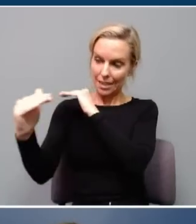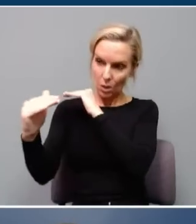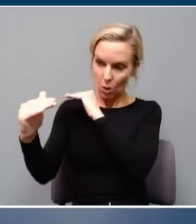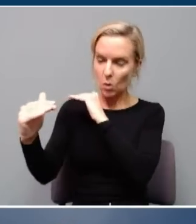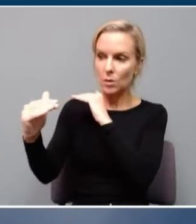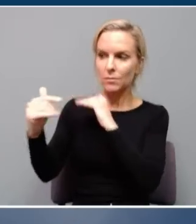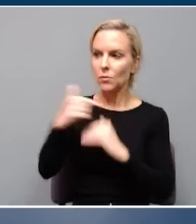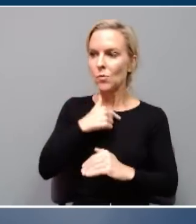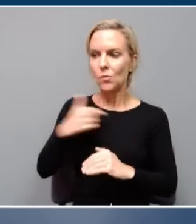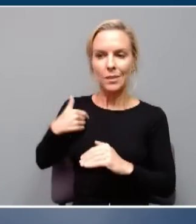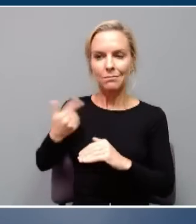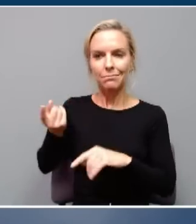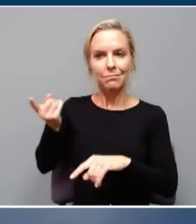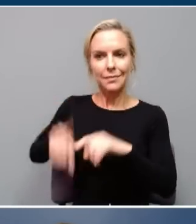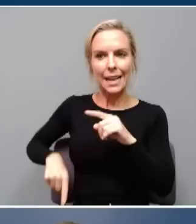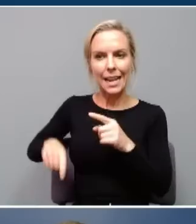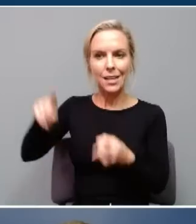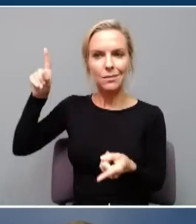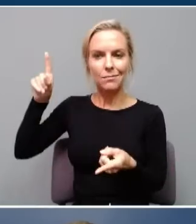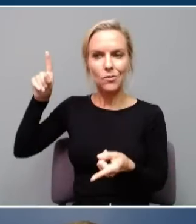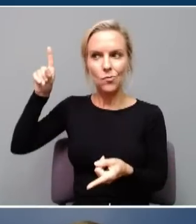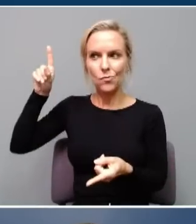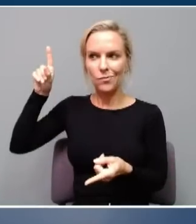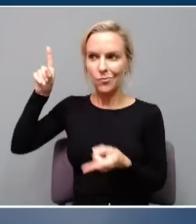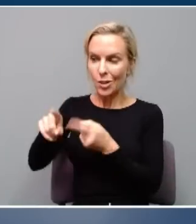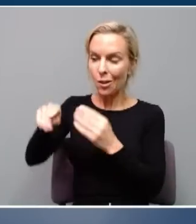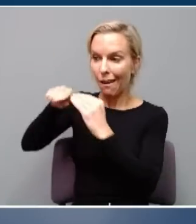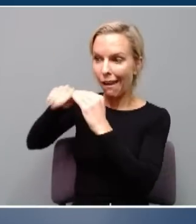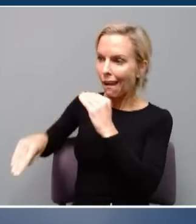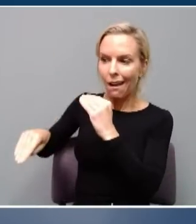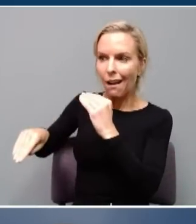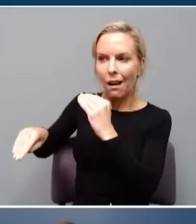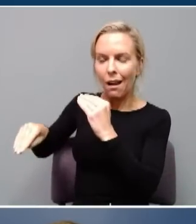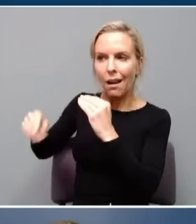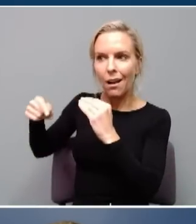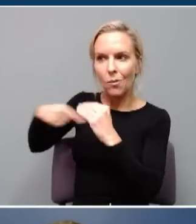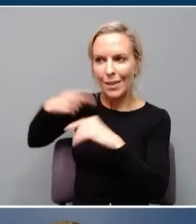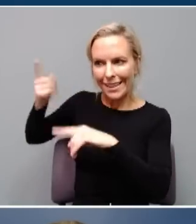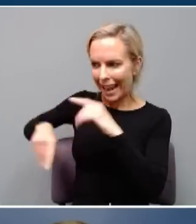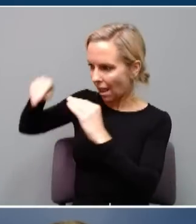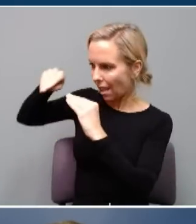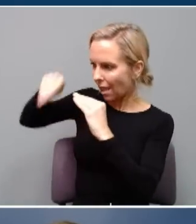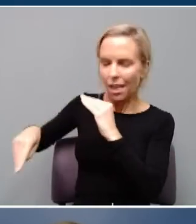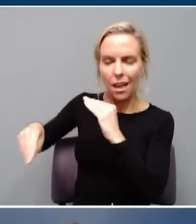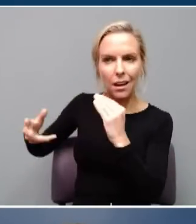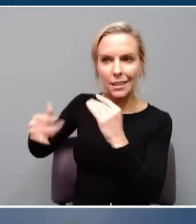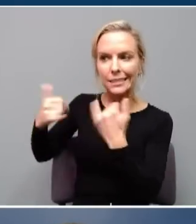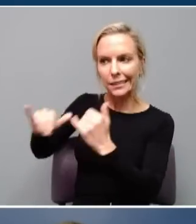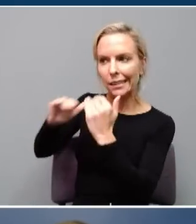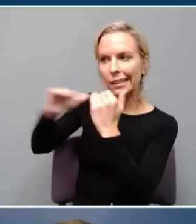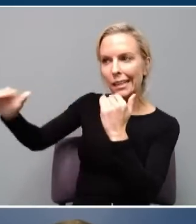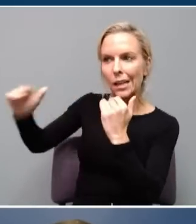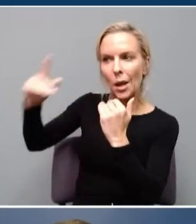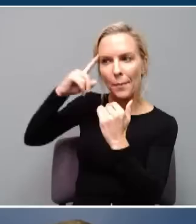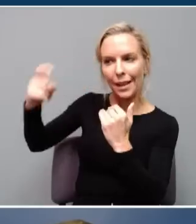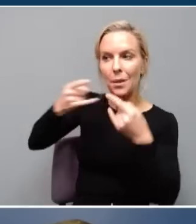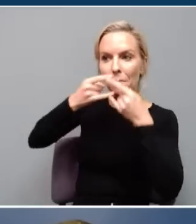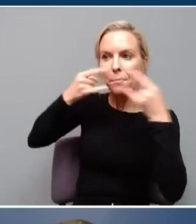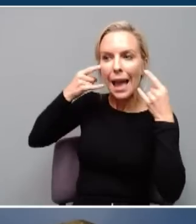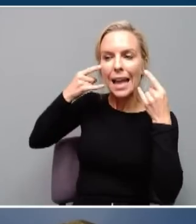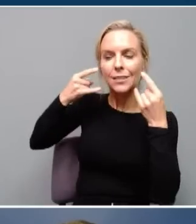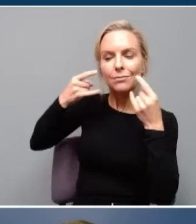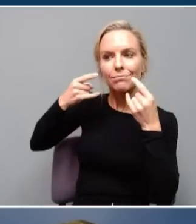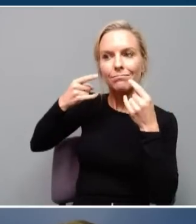reduce through masking because that authority was taken away. If we plateau at the level we're at right now, we cannot sustain it in